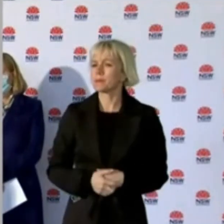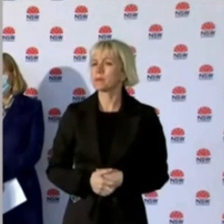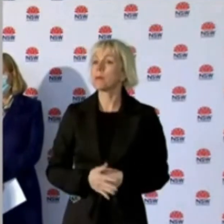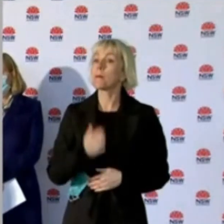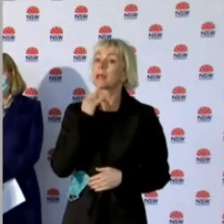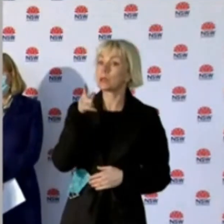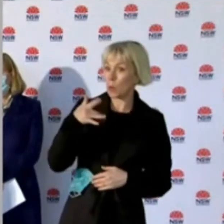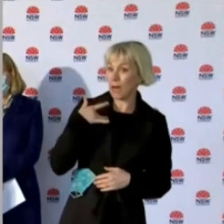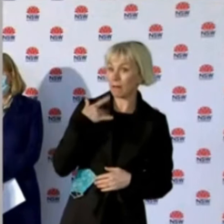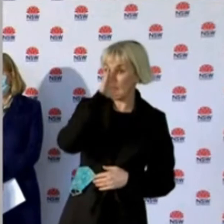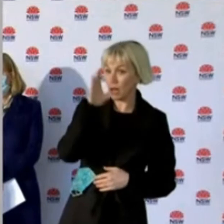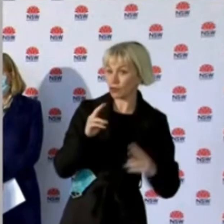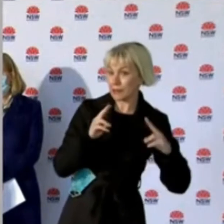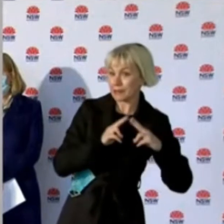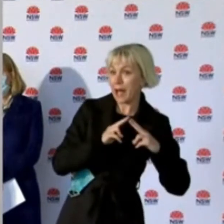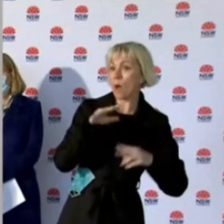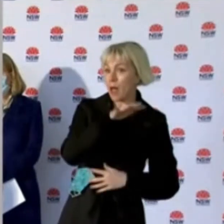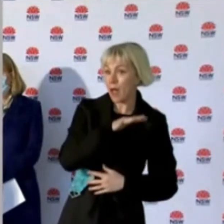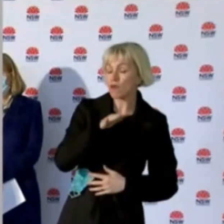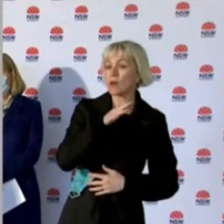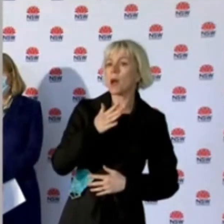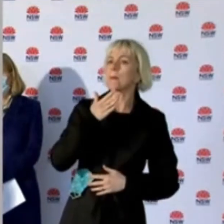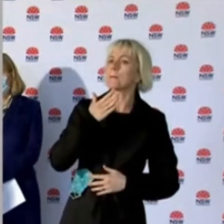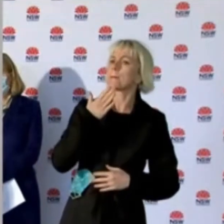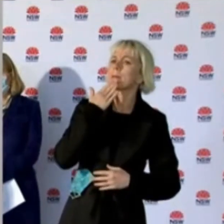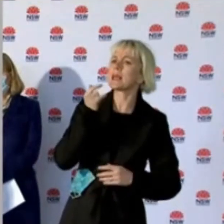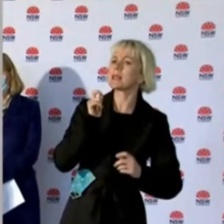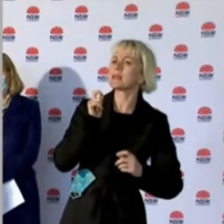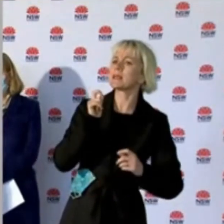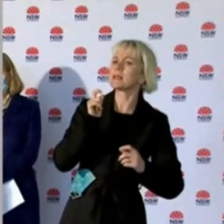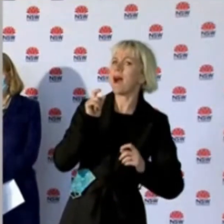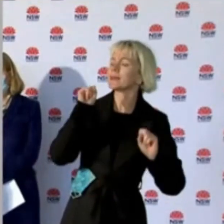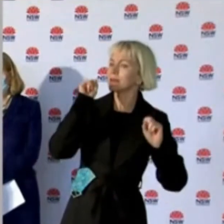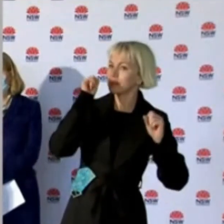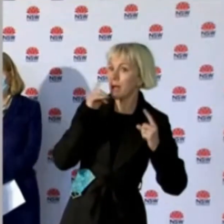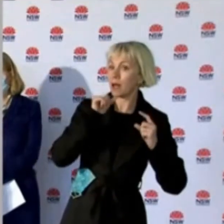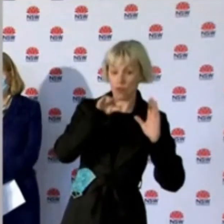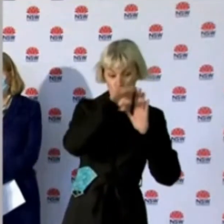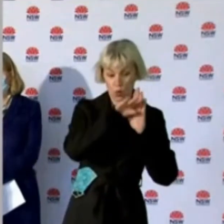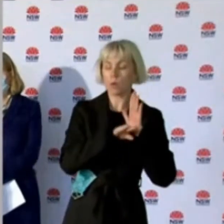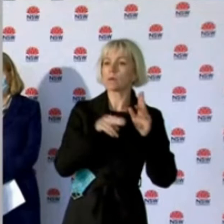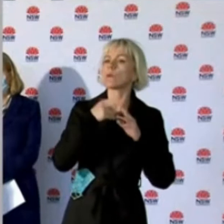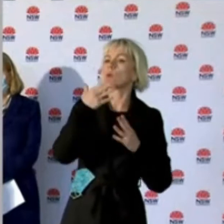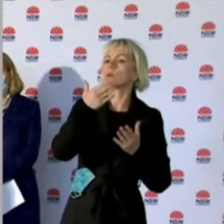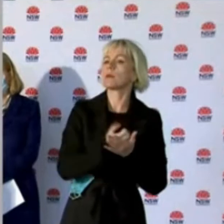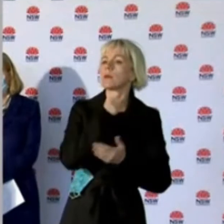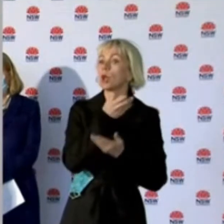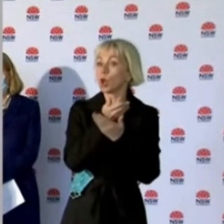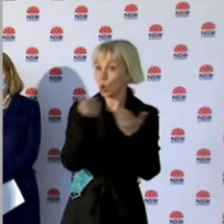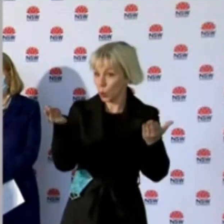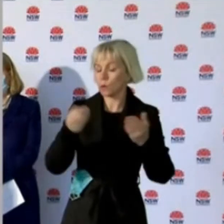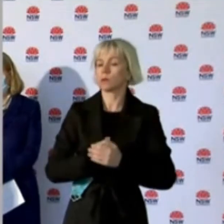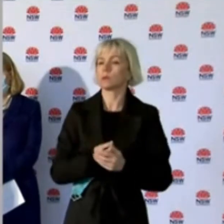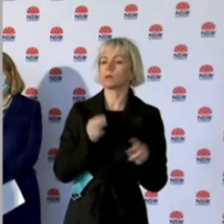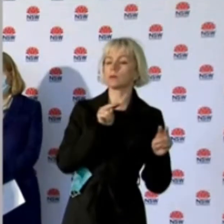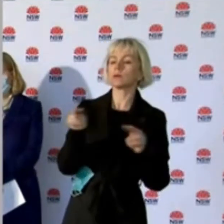vigilant, understand that the restrictions we've put in place in the regions are for protecting you, and the further restrictions that we've